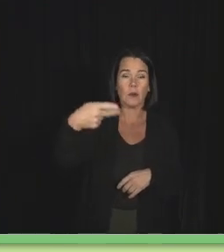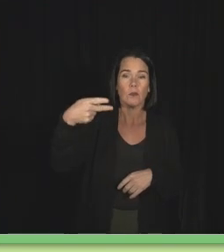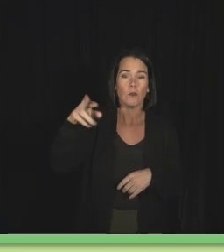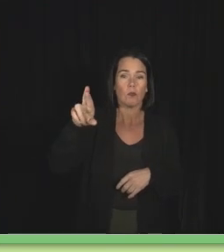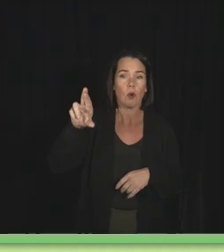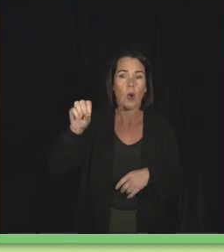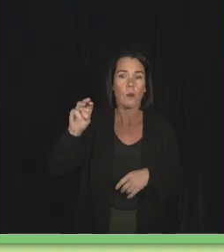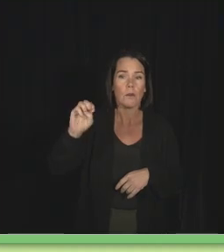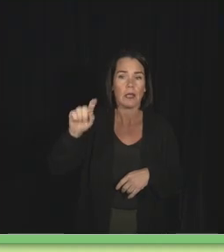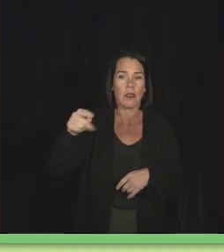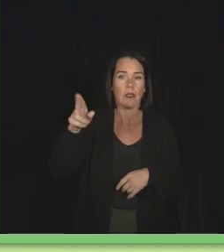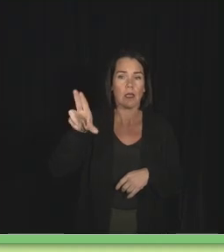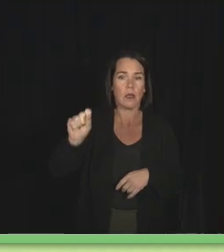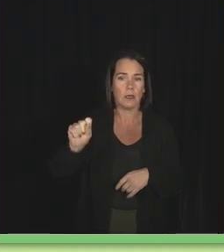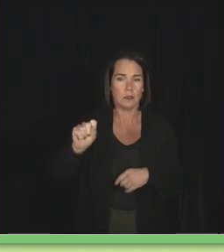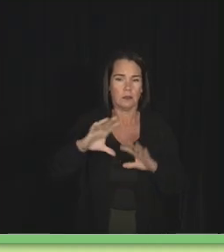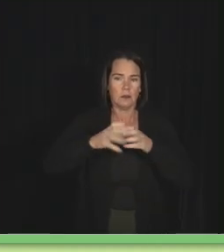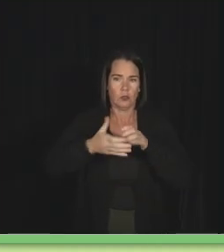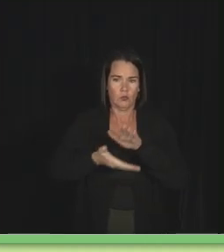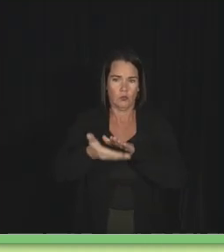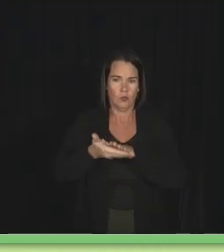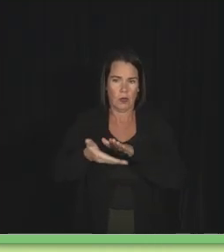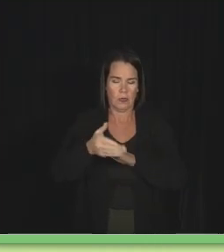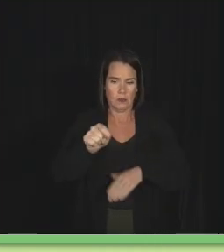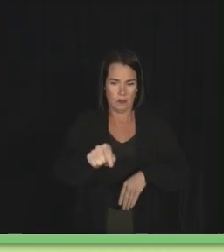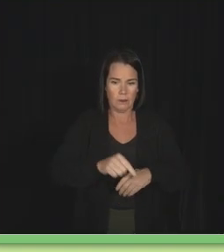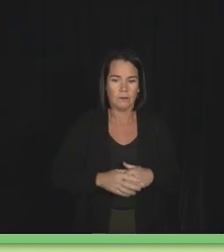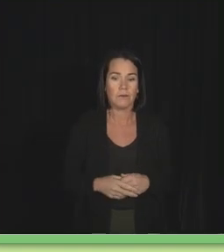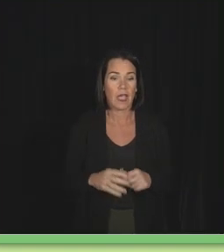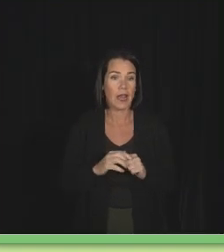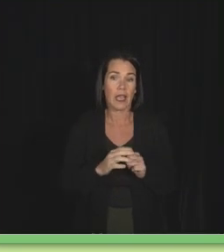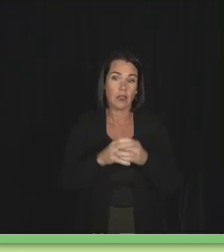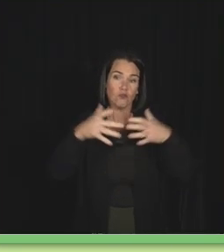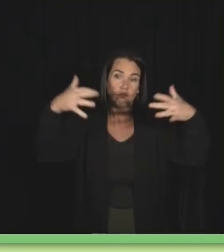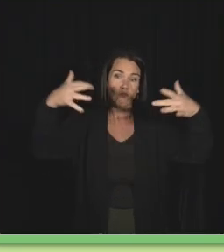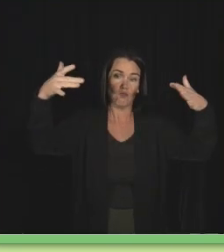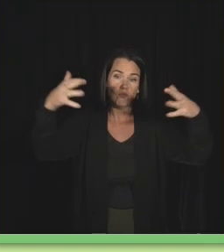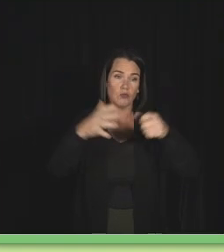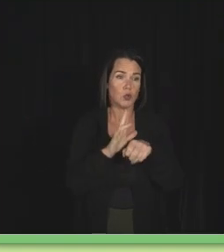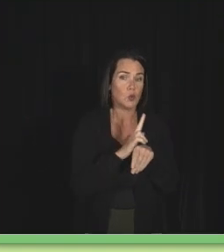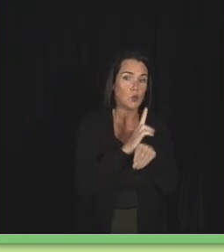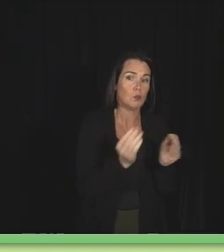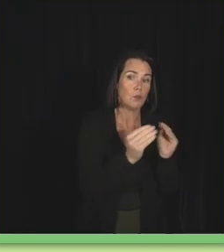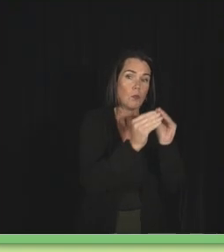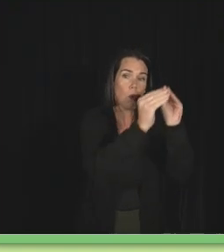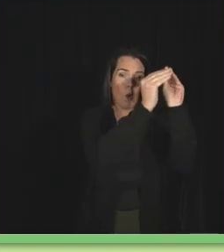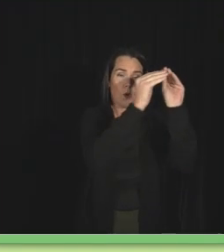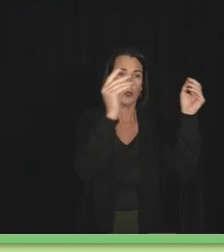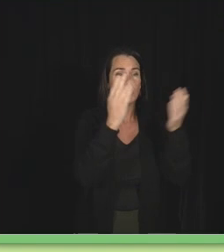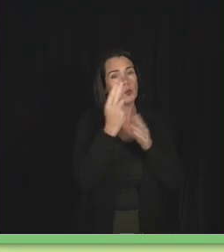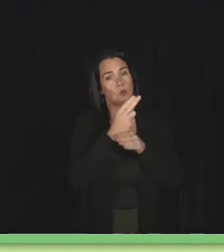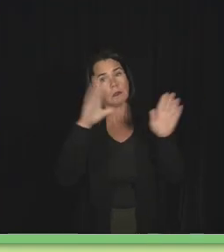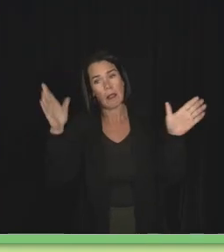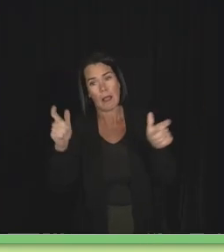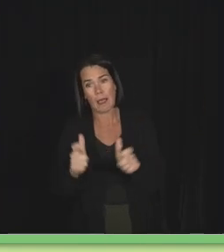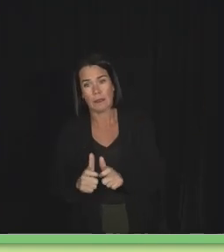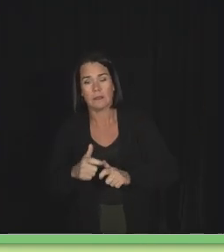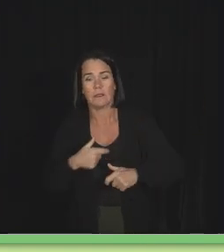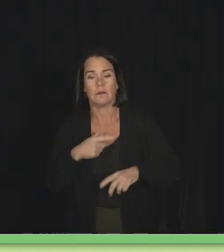running. And then I can scale up and down my pods based on custom metrics.